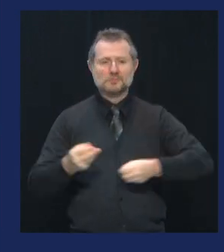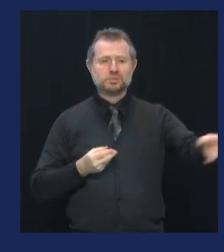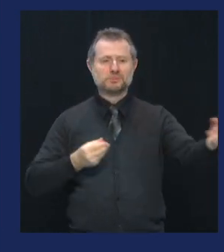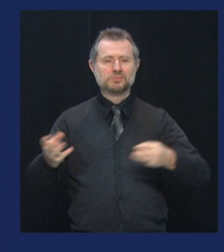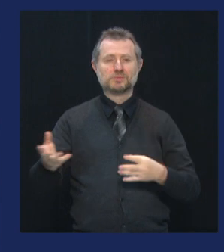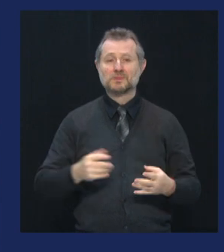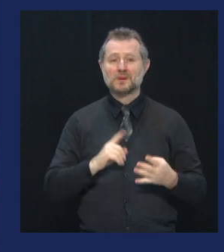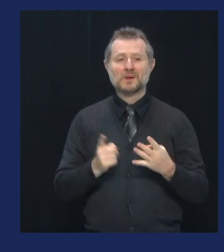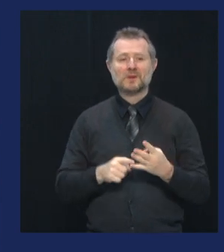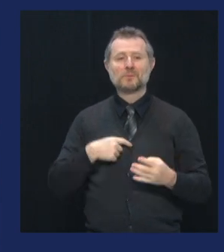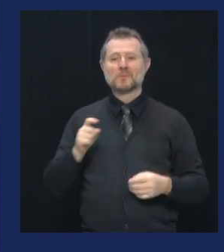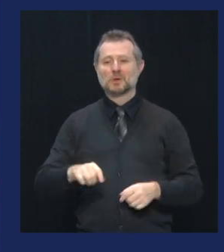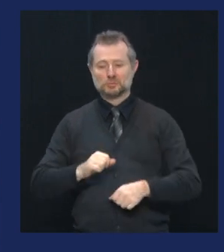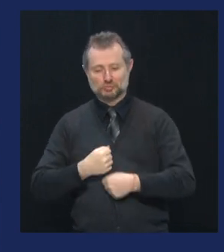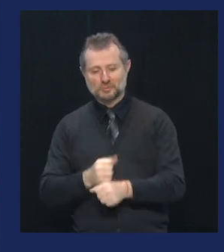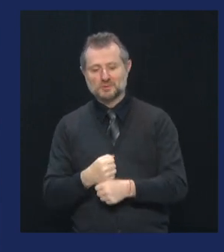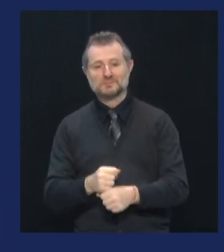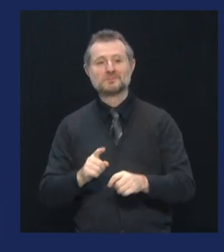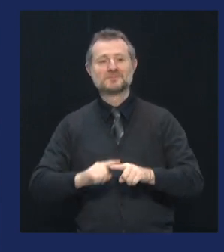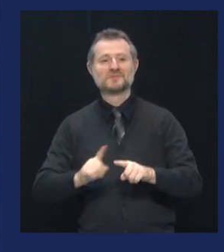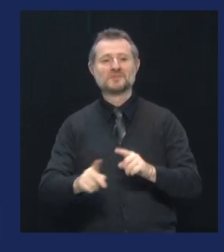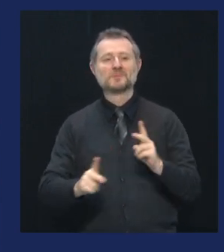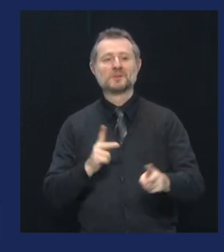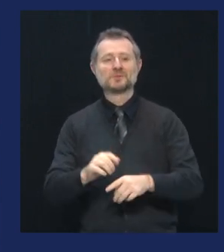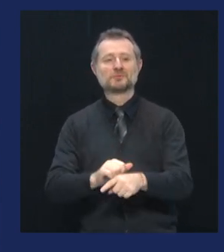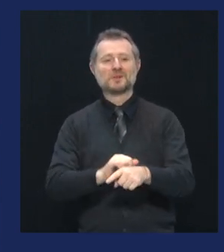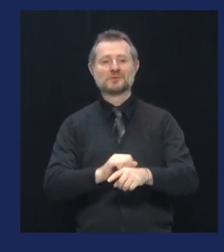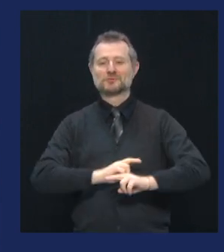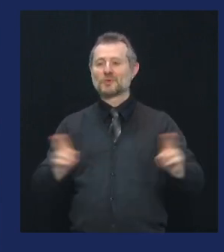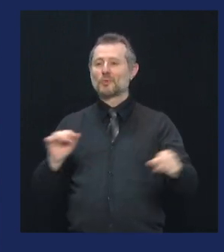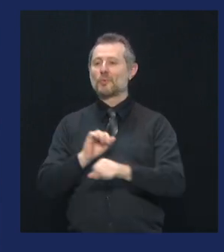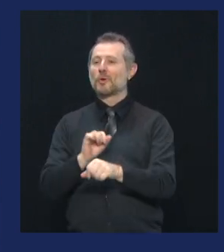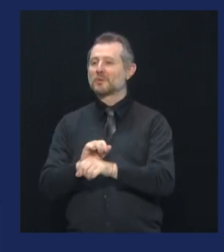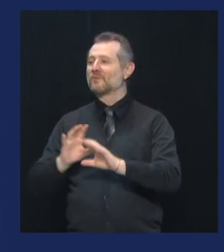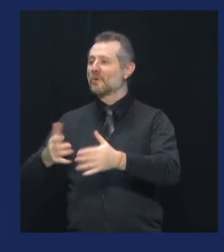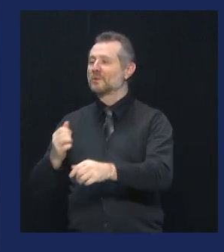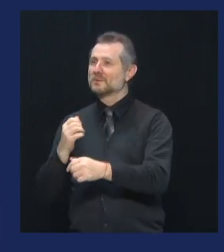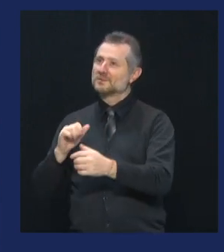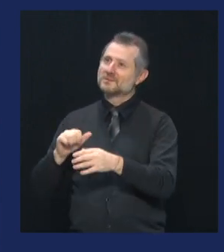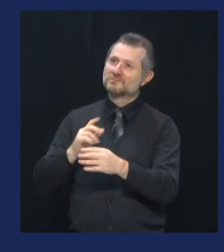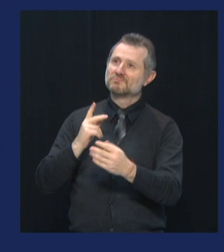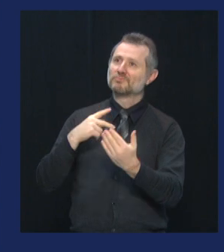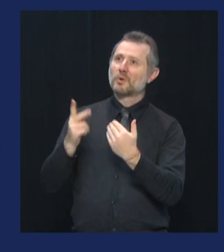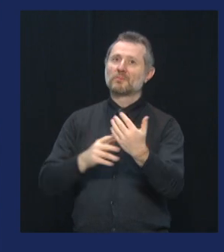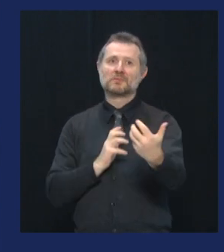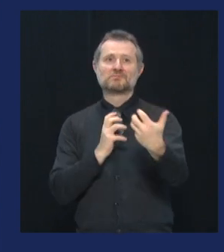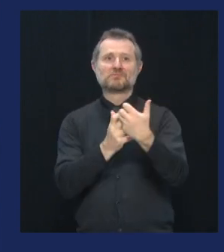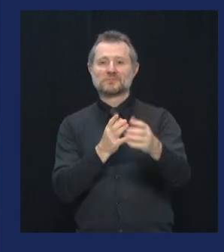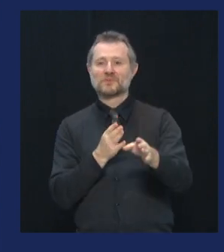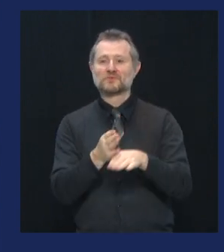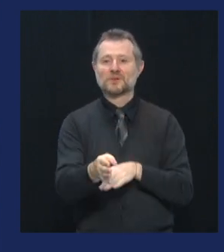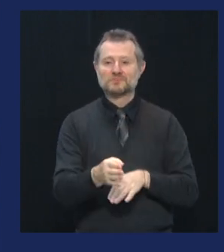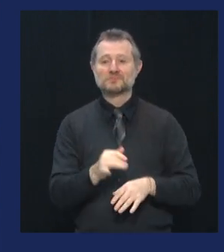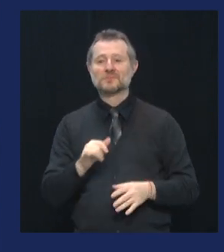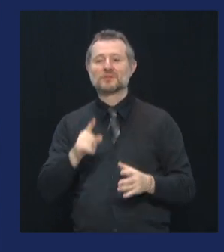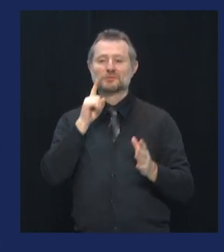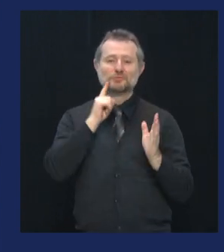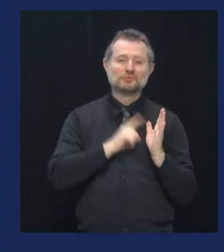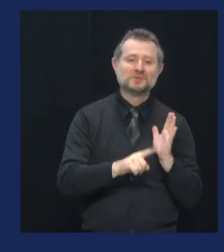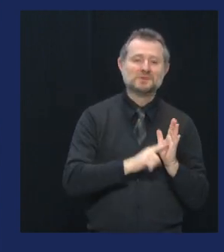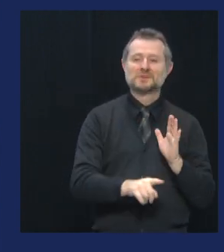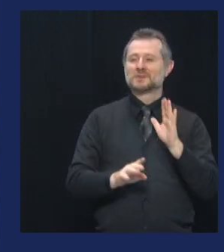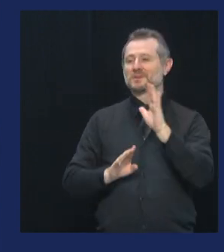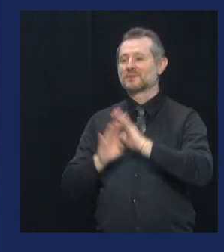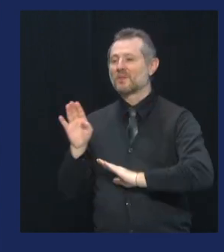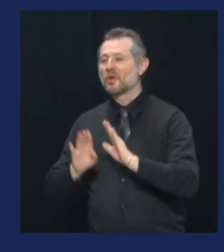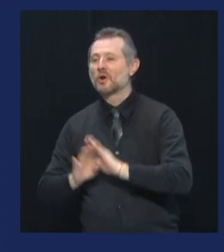industry. We also need to create the research and development capacity that will allow green businesses to compete and